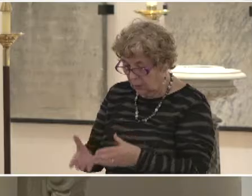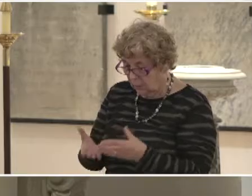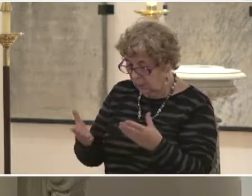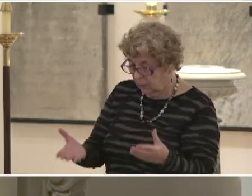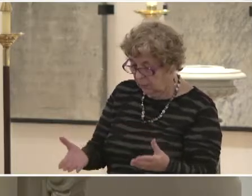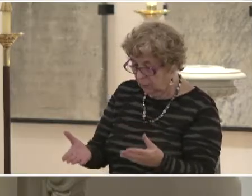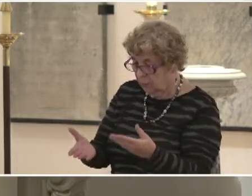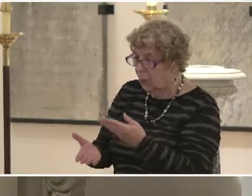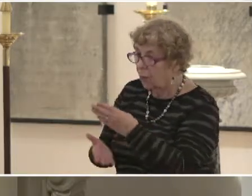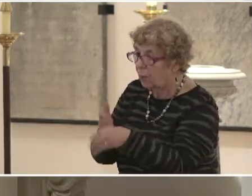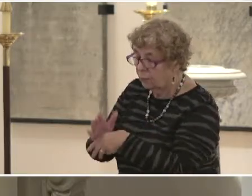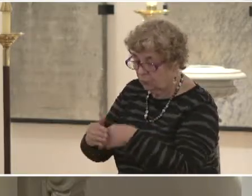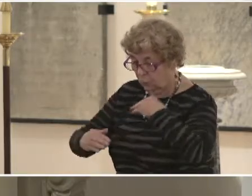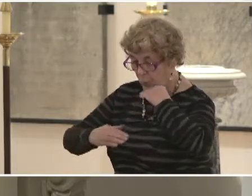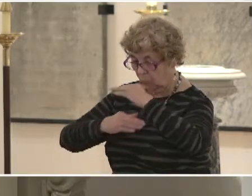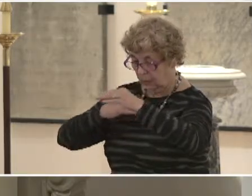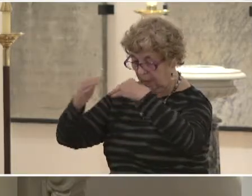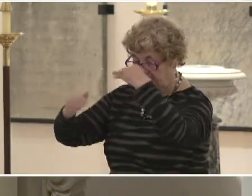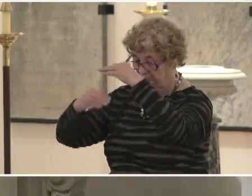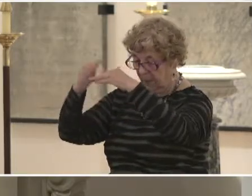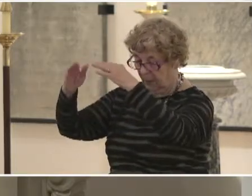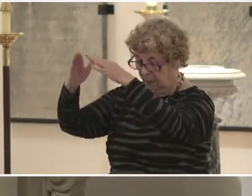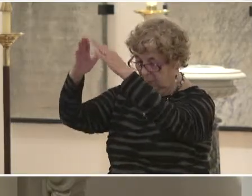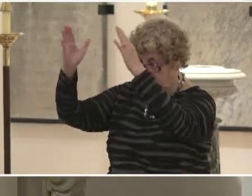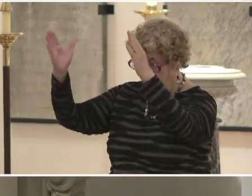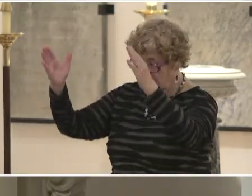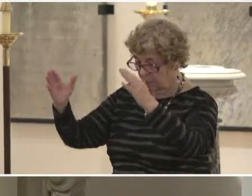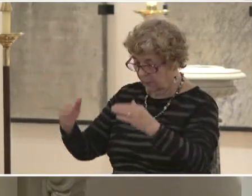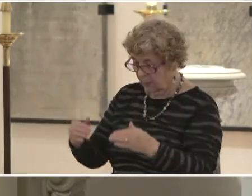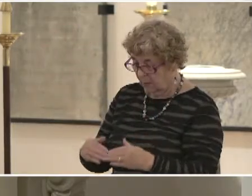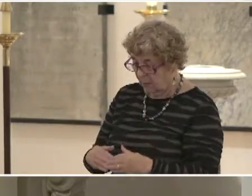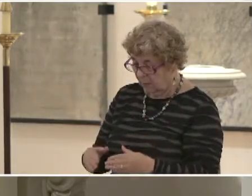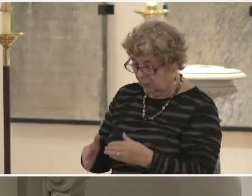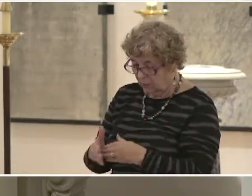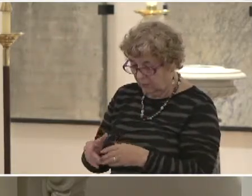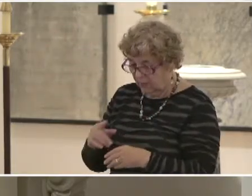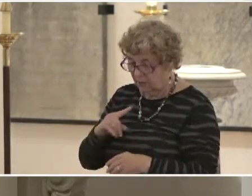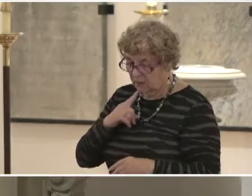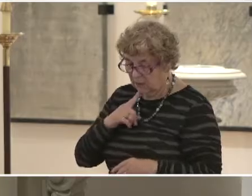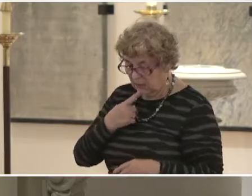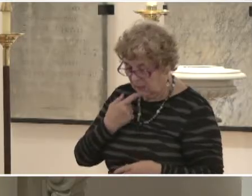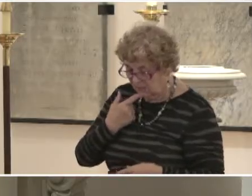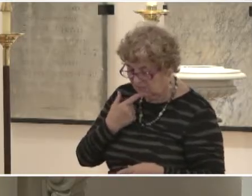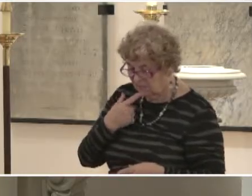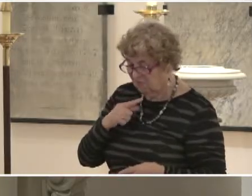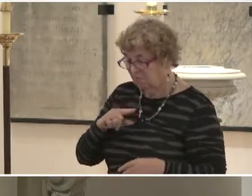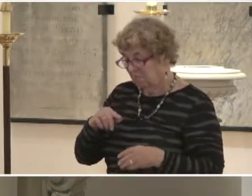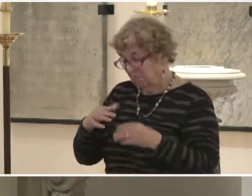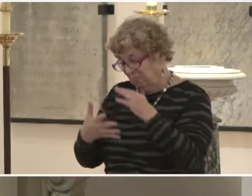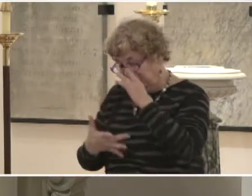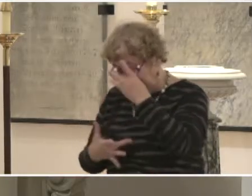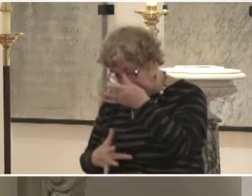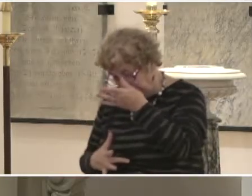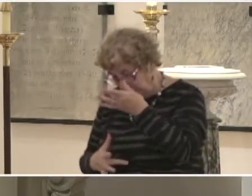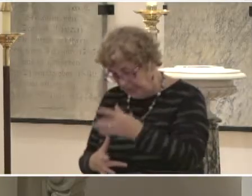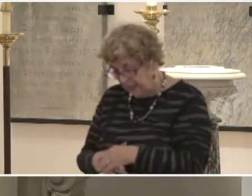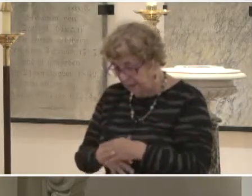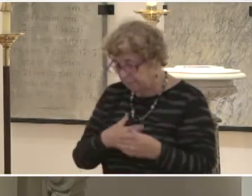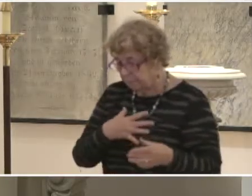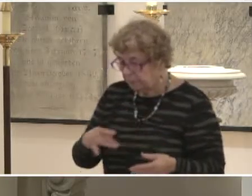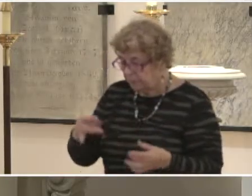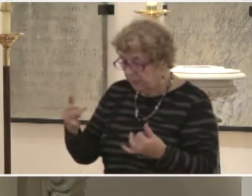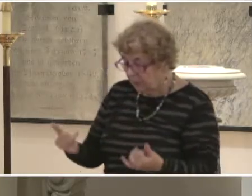And yes, there will be times, by God's grace, that we have the faith to see our burdens as a blessing, faith to